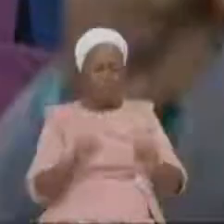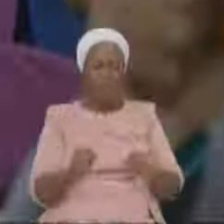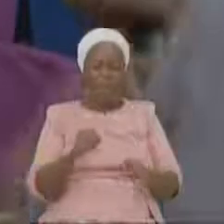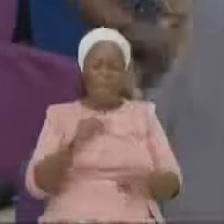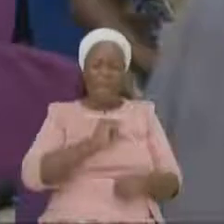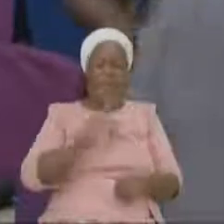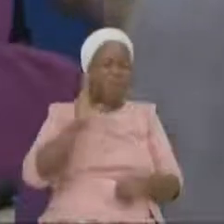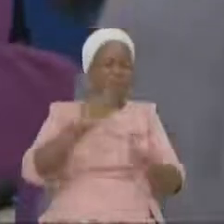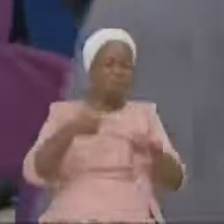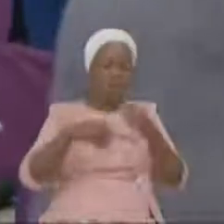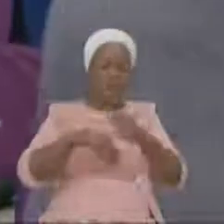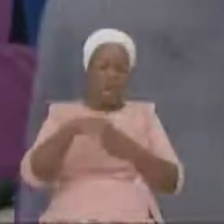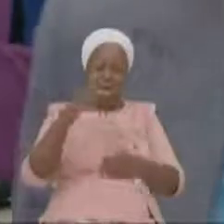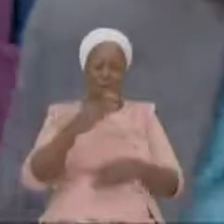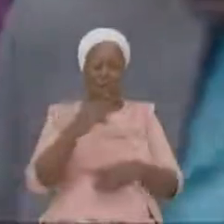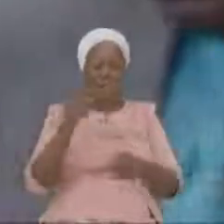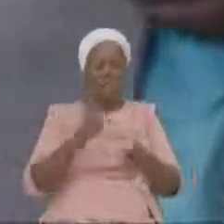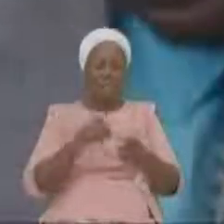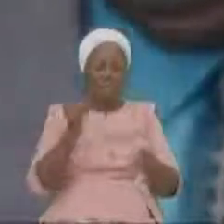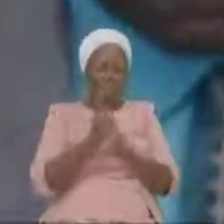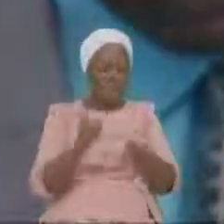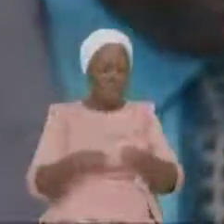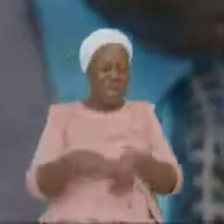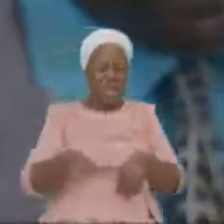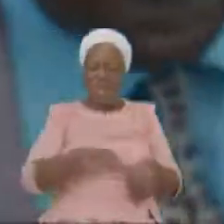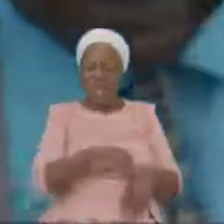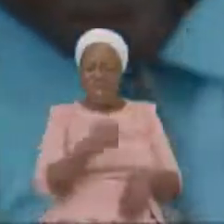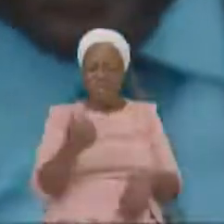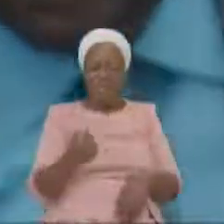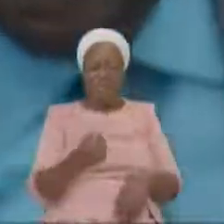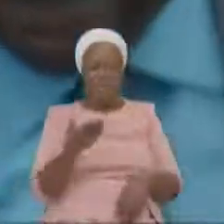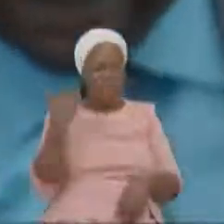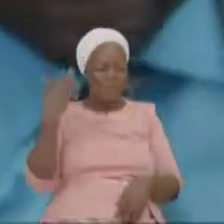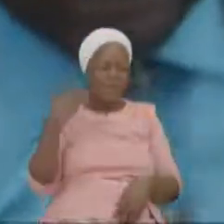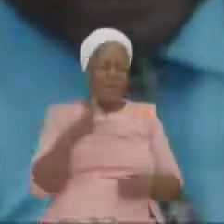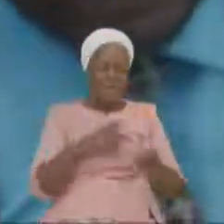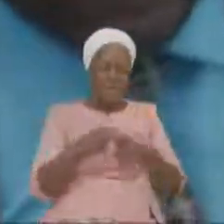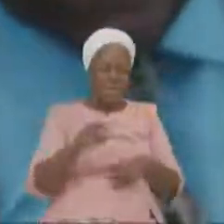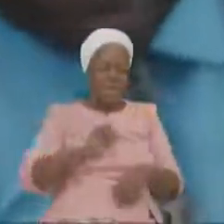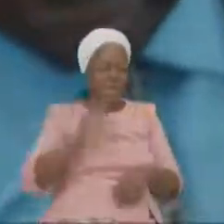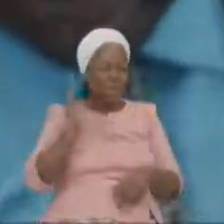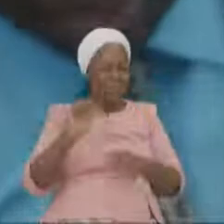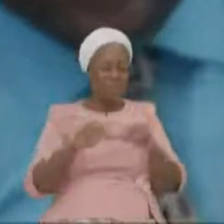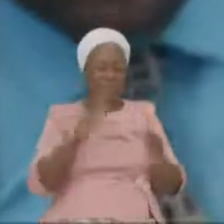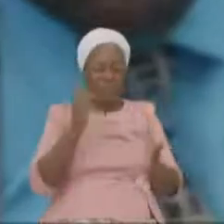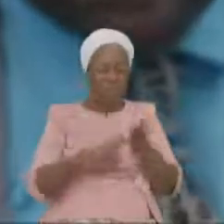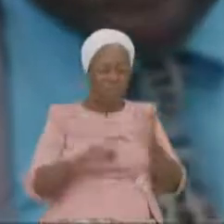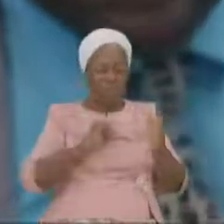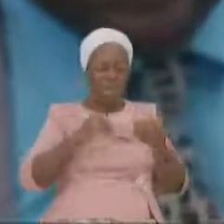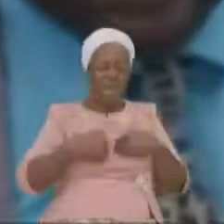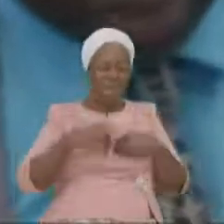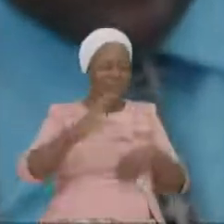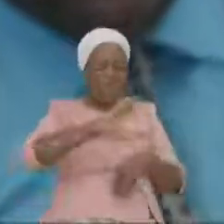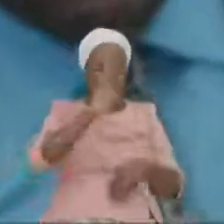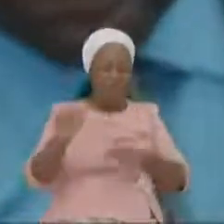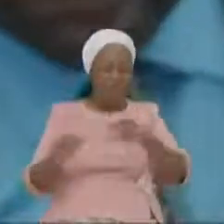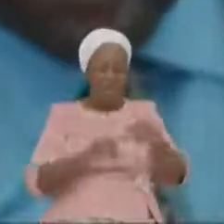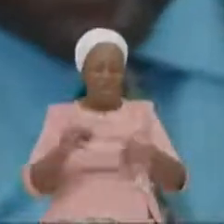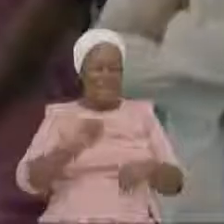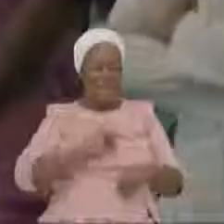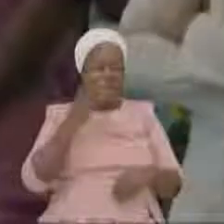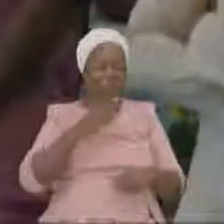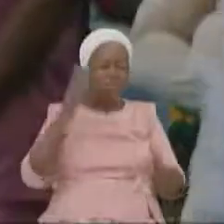go out like never before. I will do what I've never done. I will